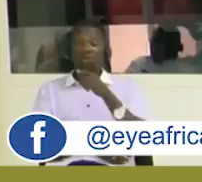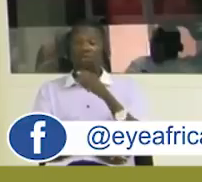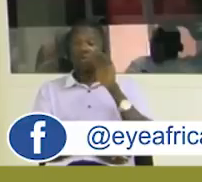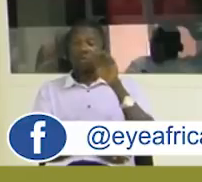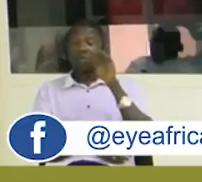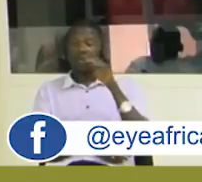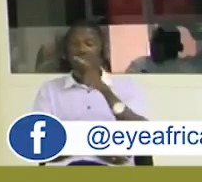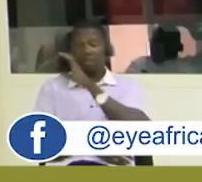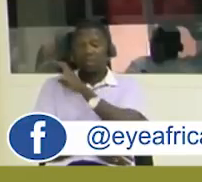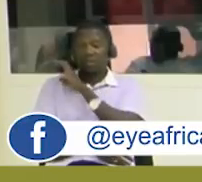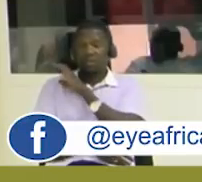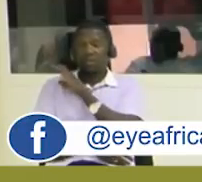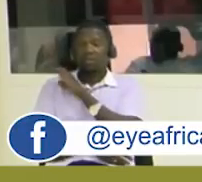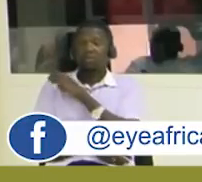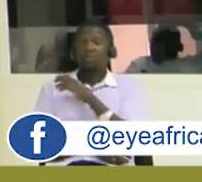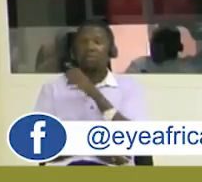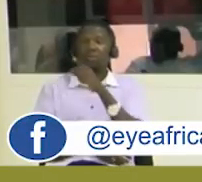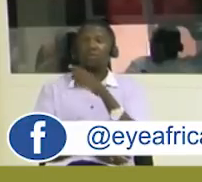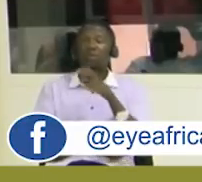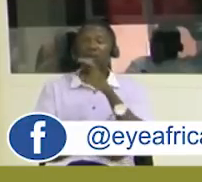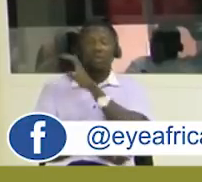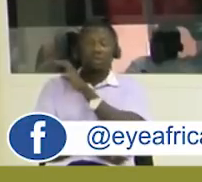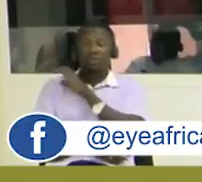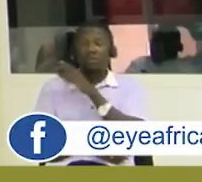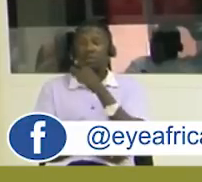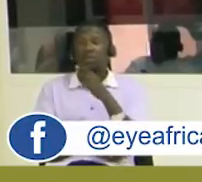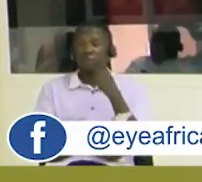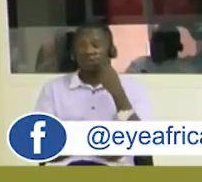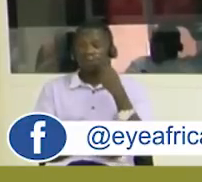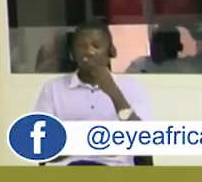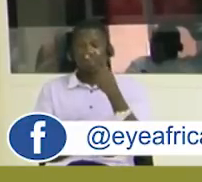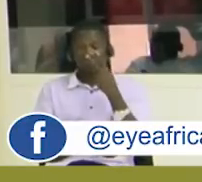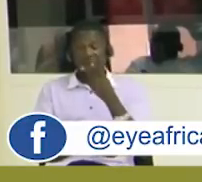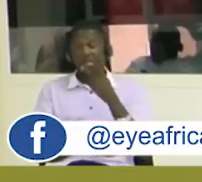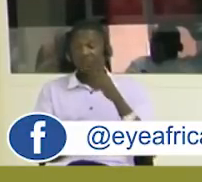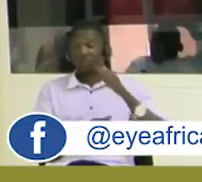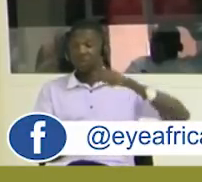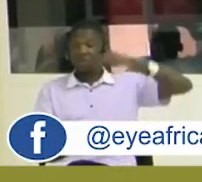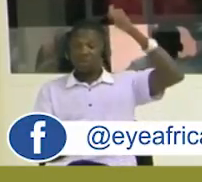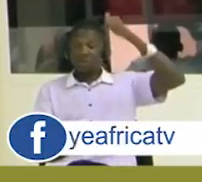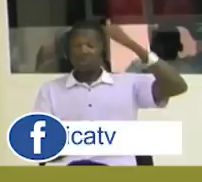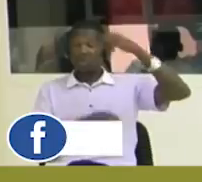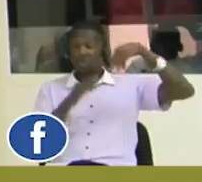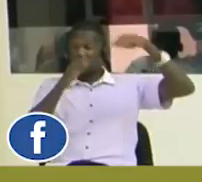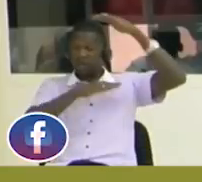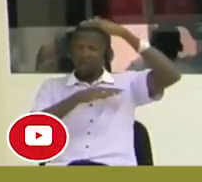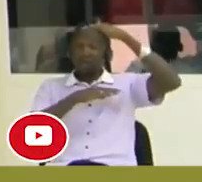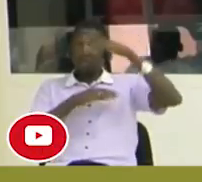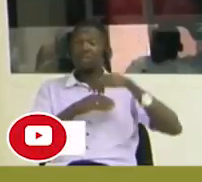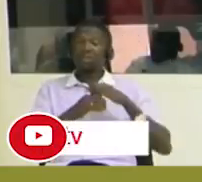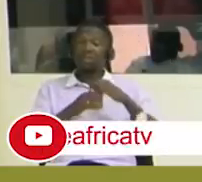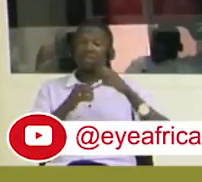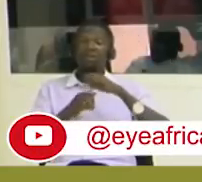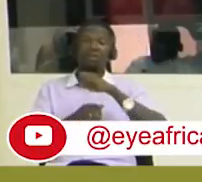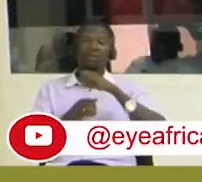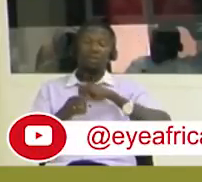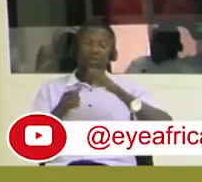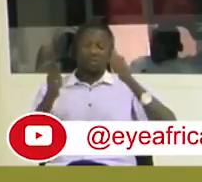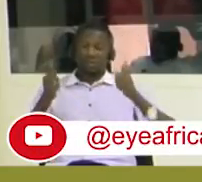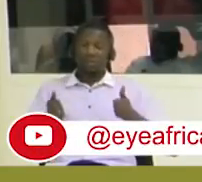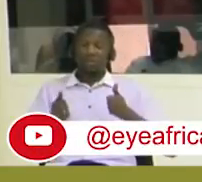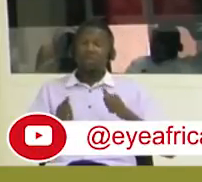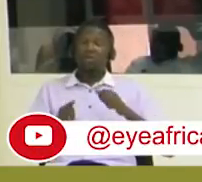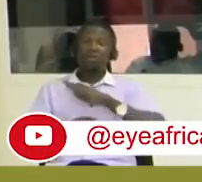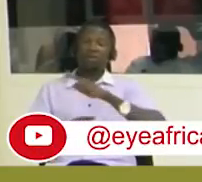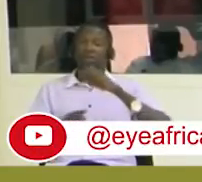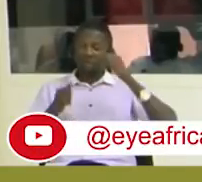the council were still seen as the upper echelon, that is chairman, vice chairman,